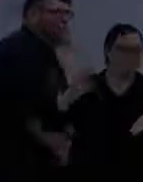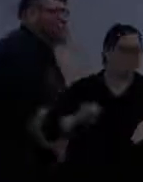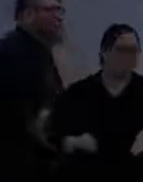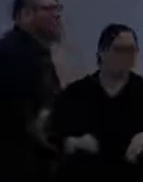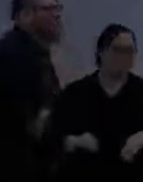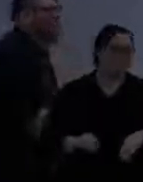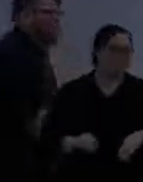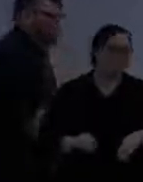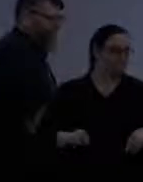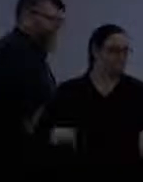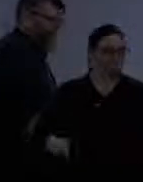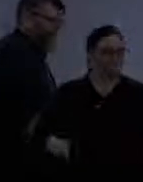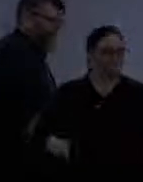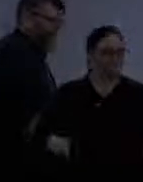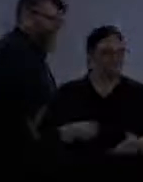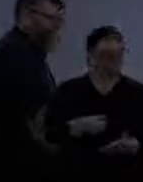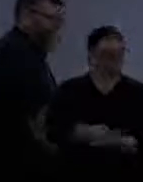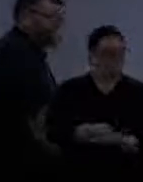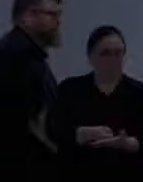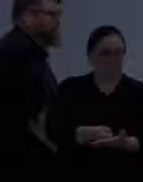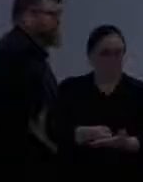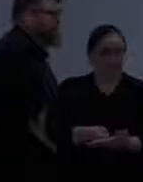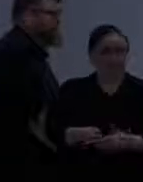pyramid, move up to